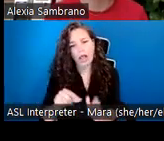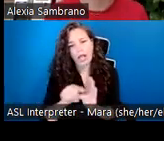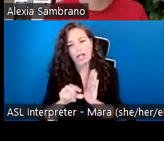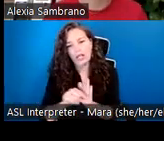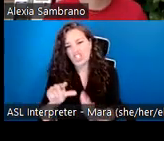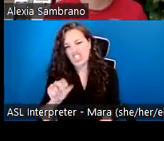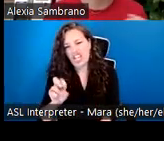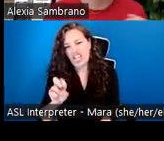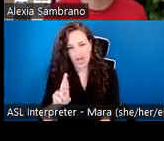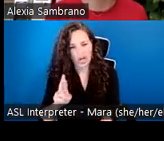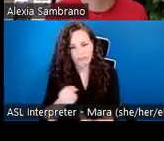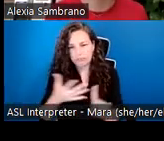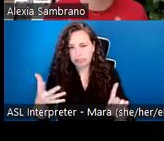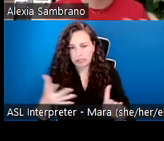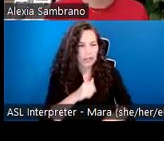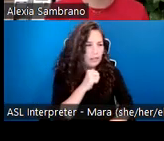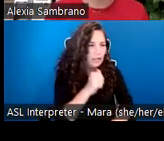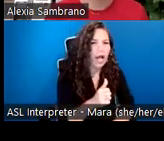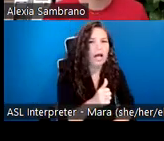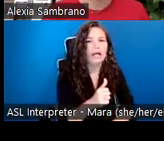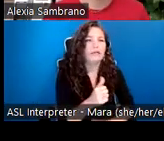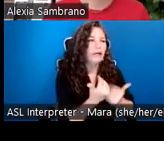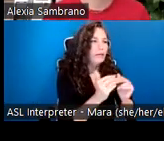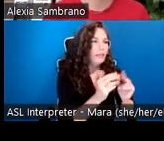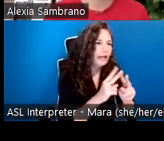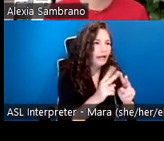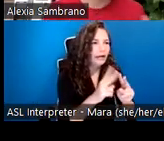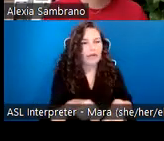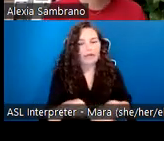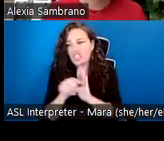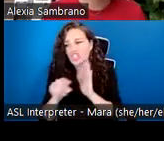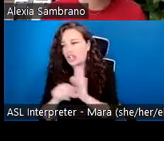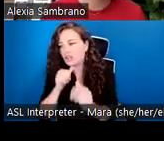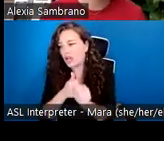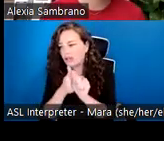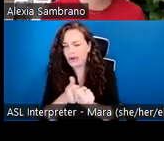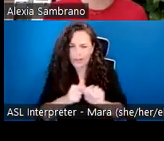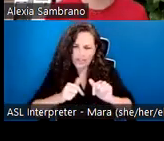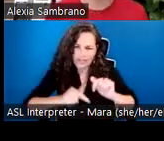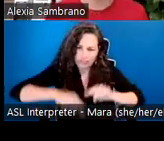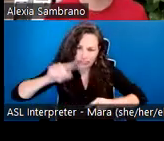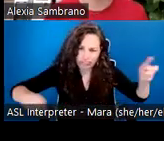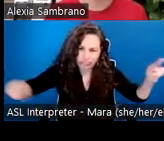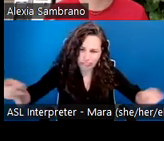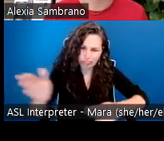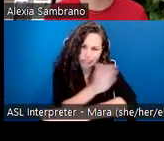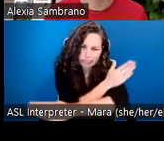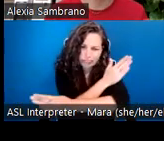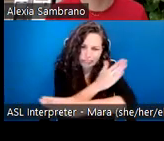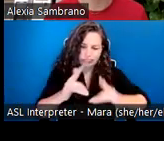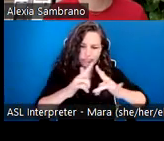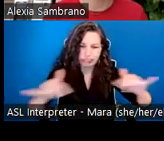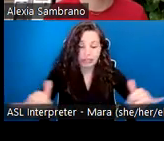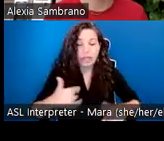non-binary folks, gender non-conforming, etc. So what we're going to be doing with this presentation is really looking at